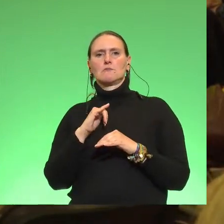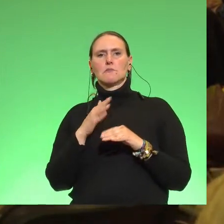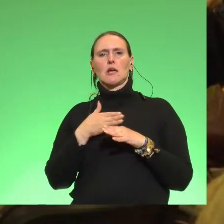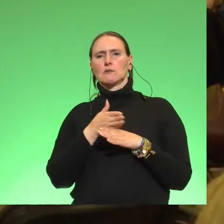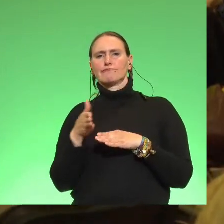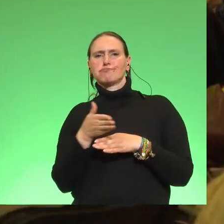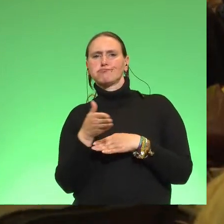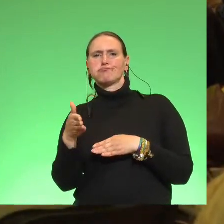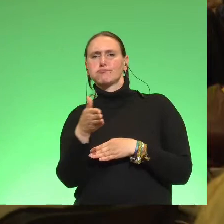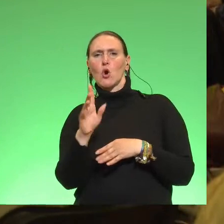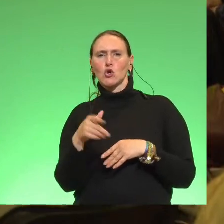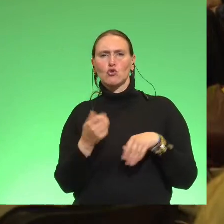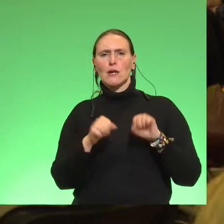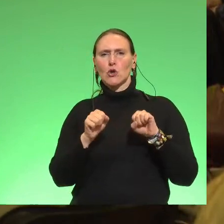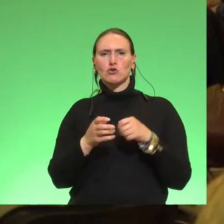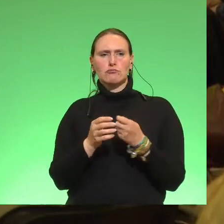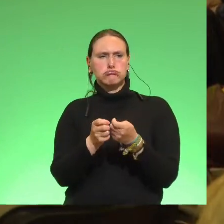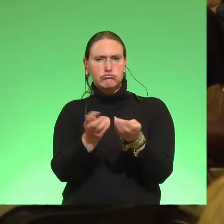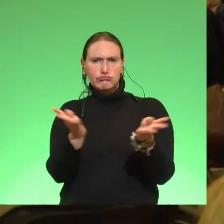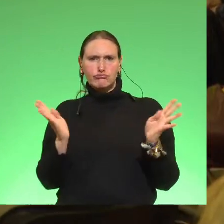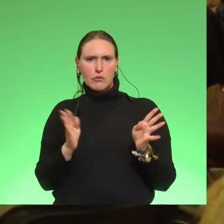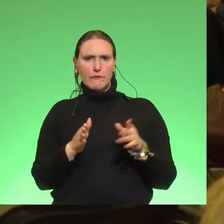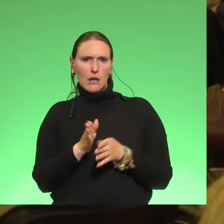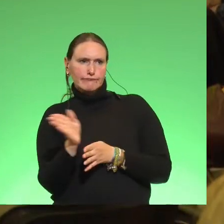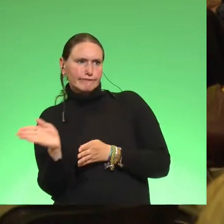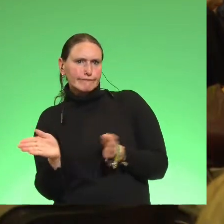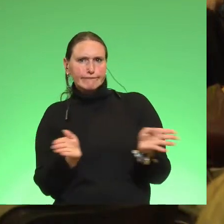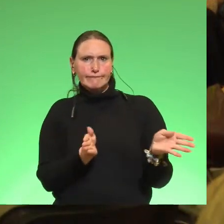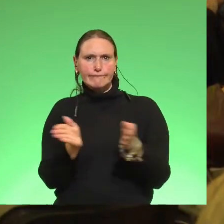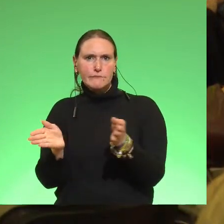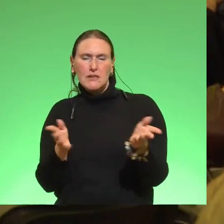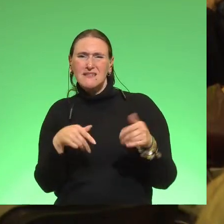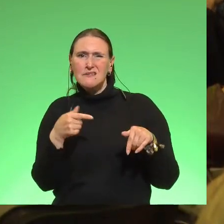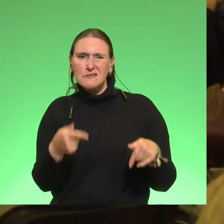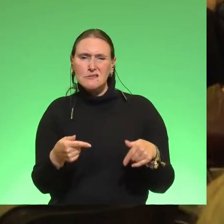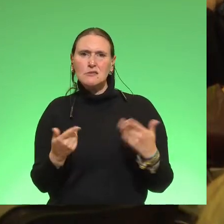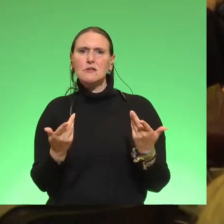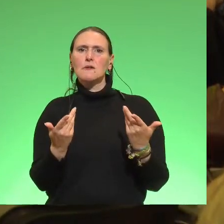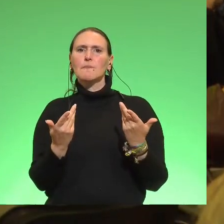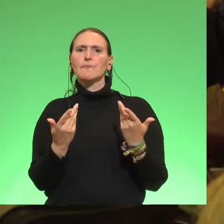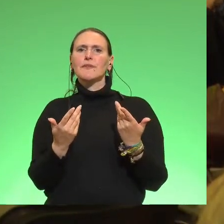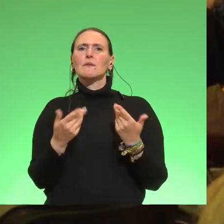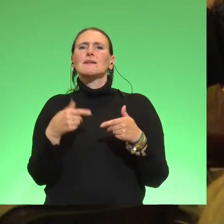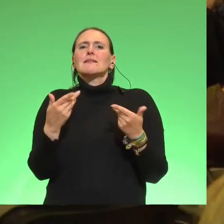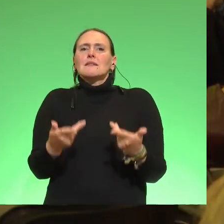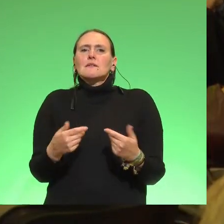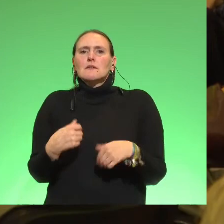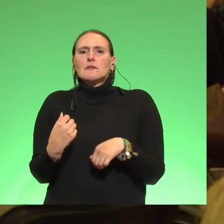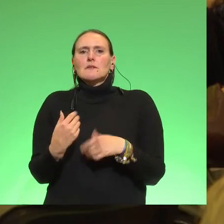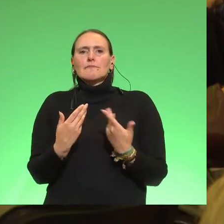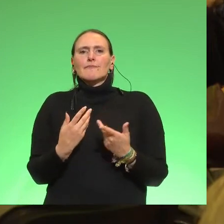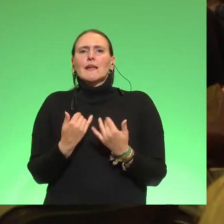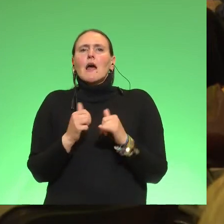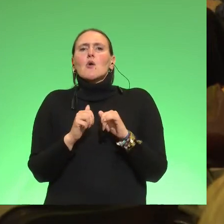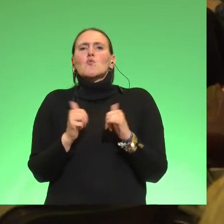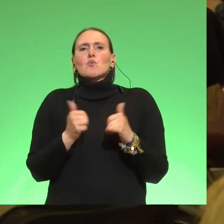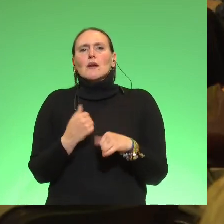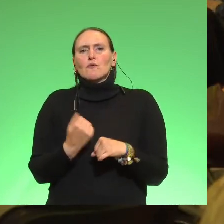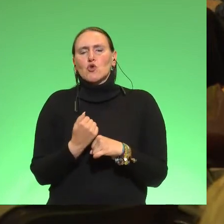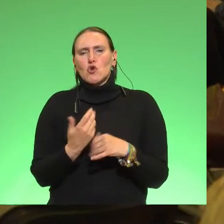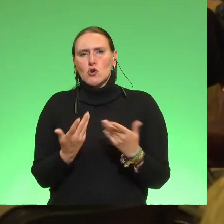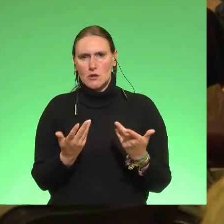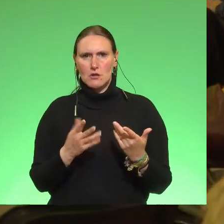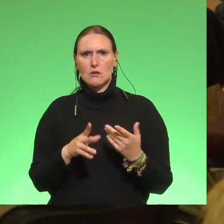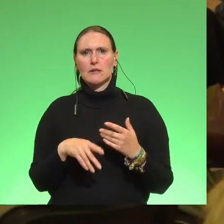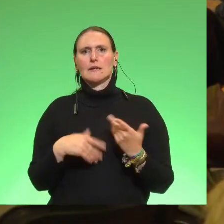possibilities. And I think that's the interesting thing of the communal way of working. Even amongst all these